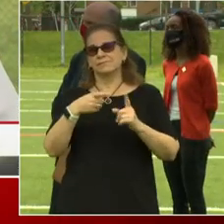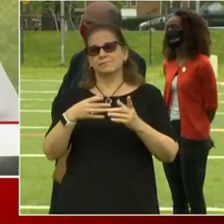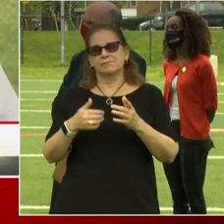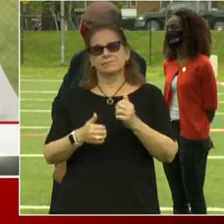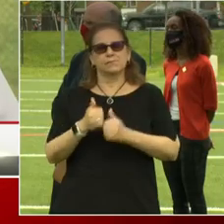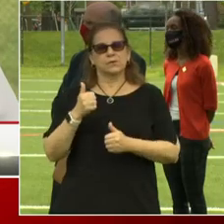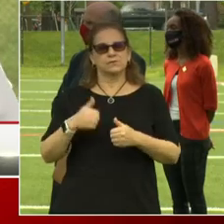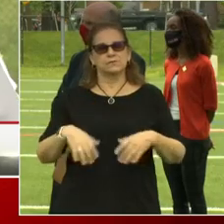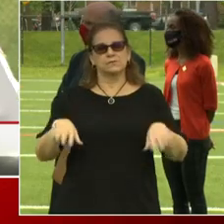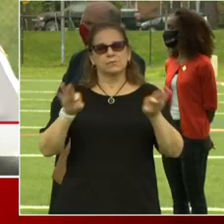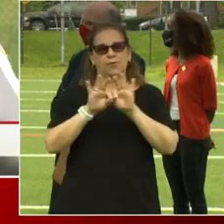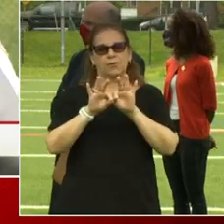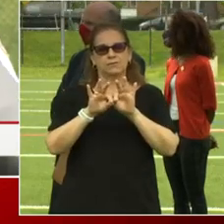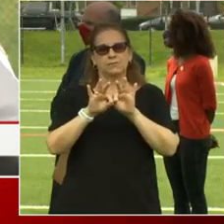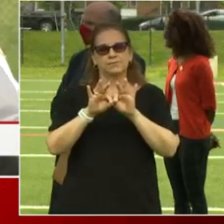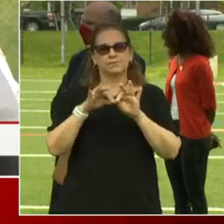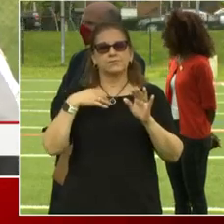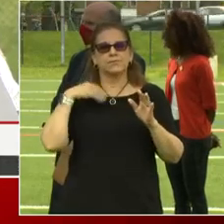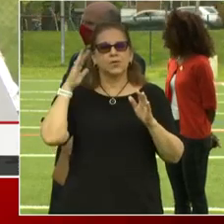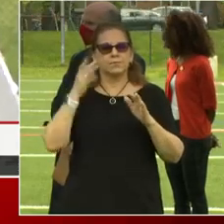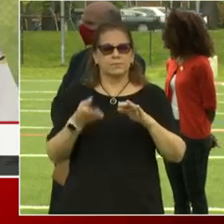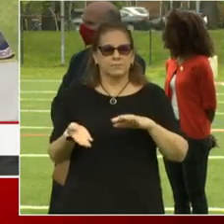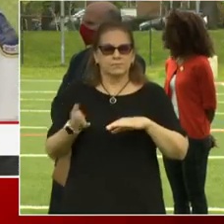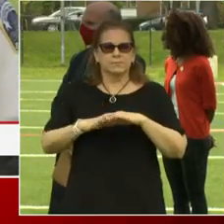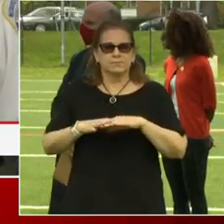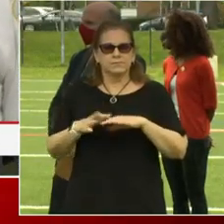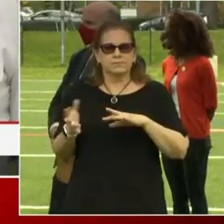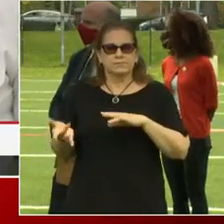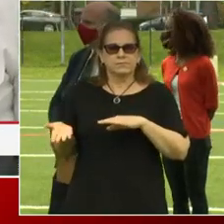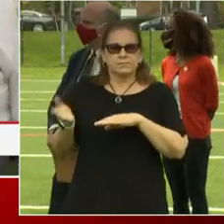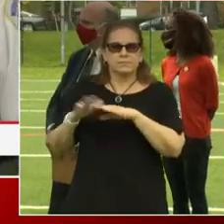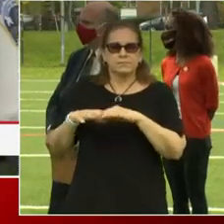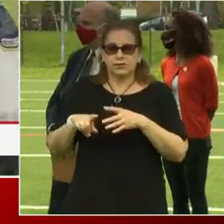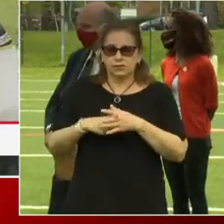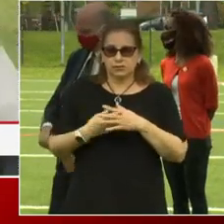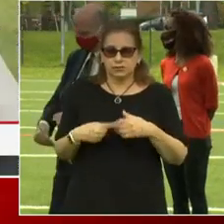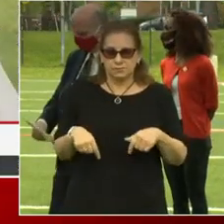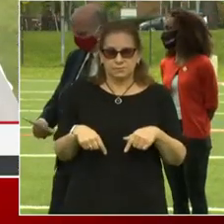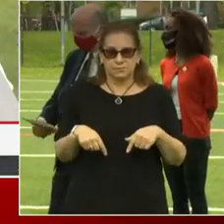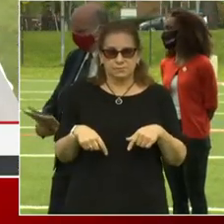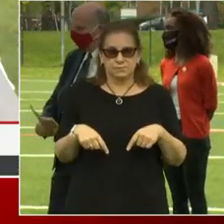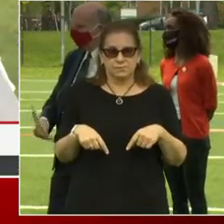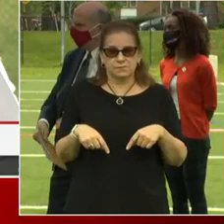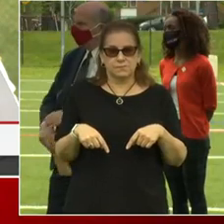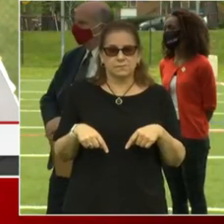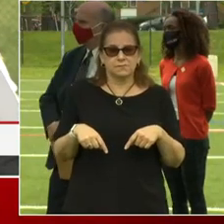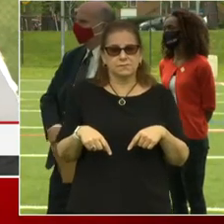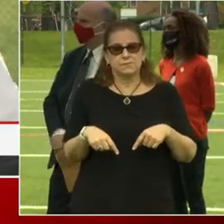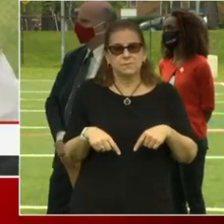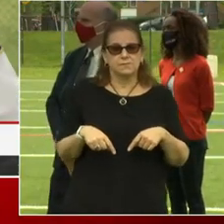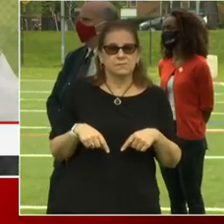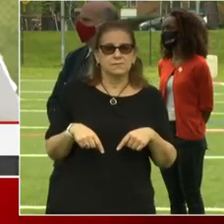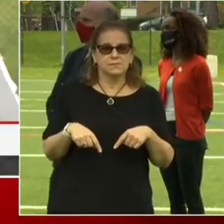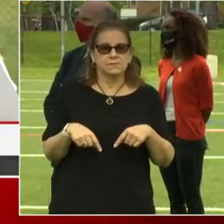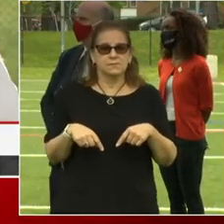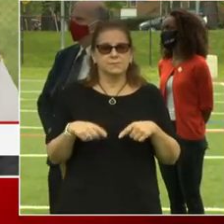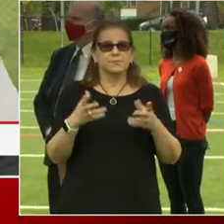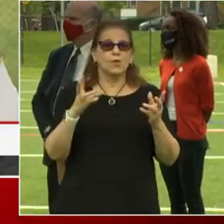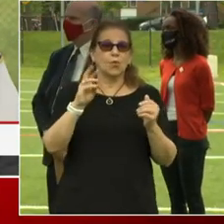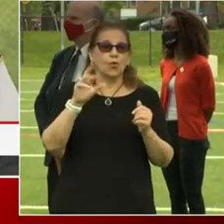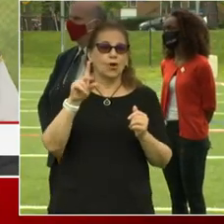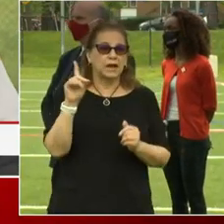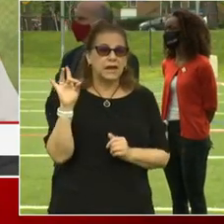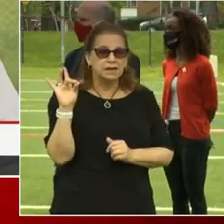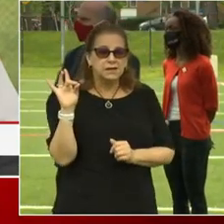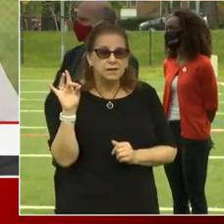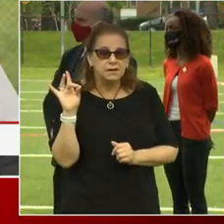I'm hopeful that residents will see that. I started out a walk in Ward 8, I guess a couple of days ago, and we had probably about 40 or